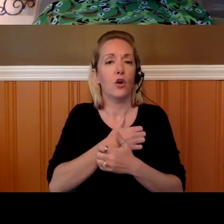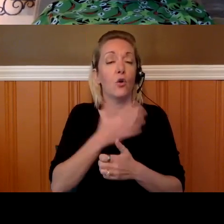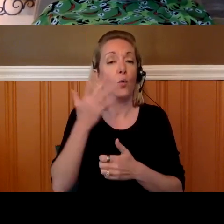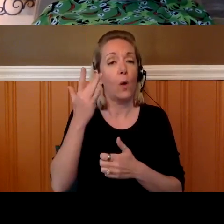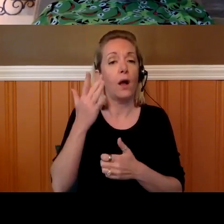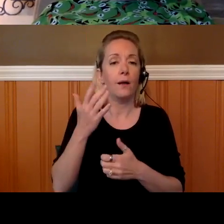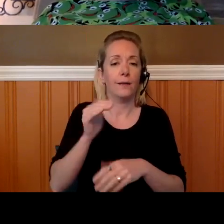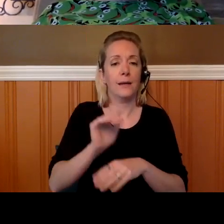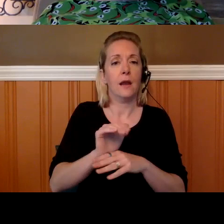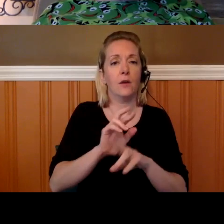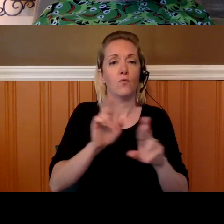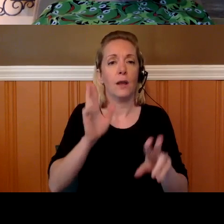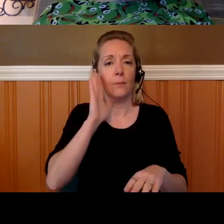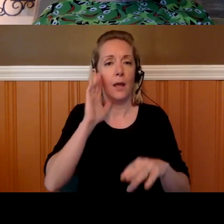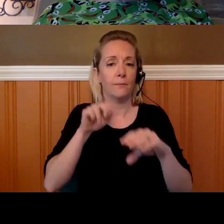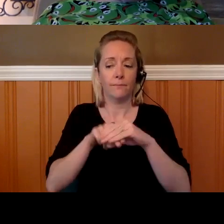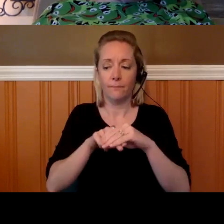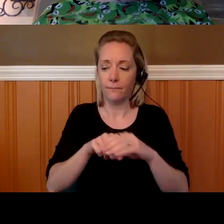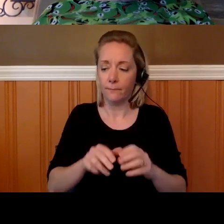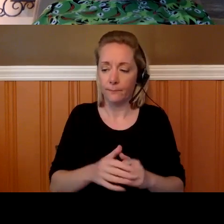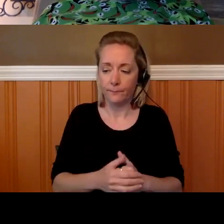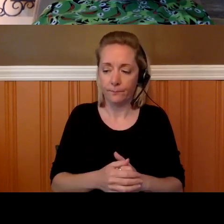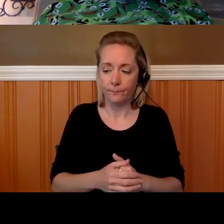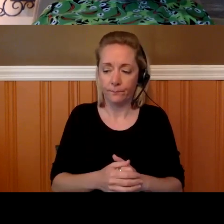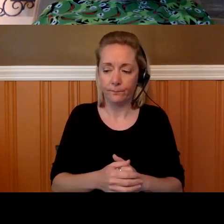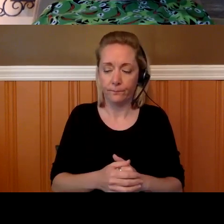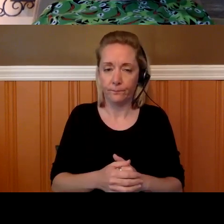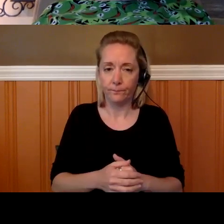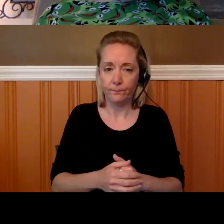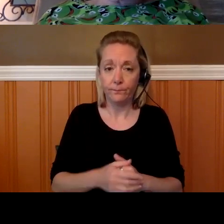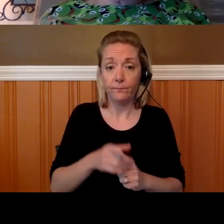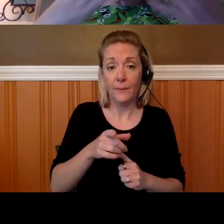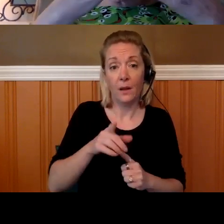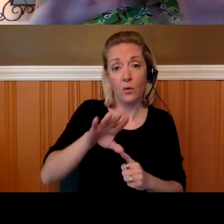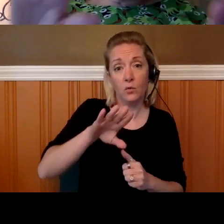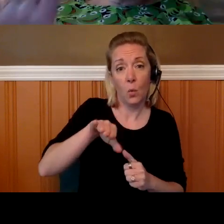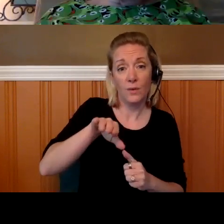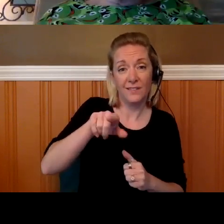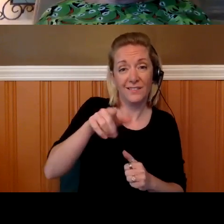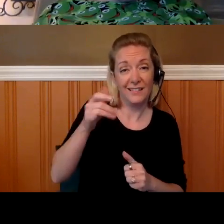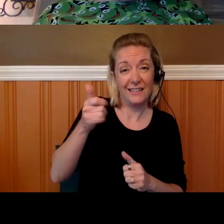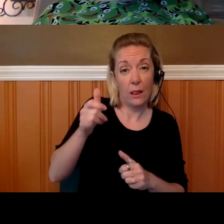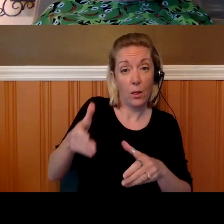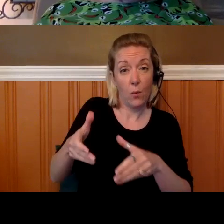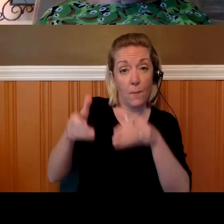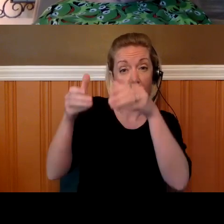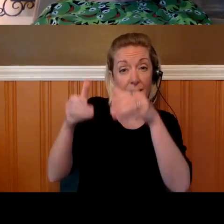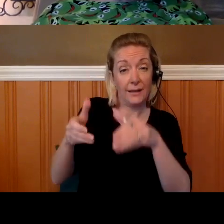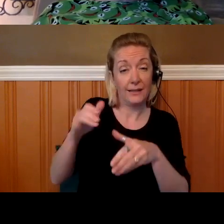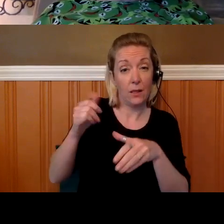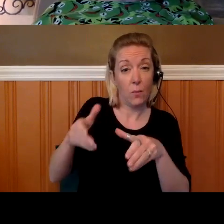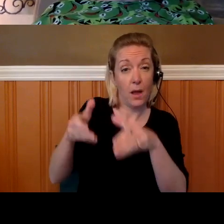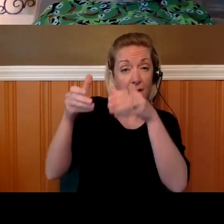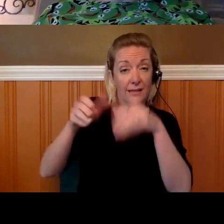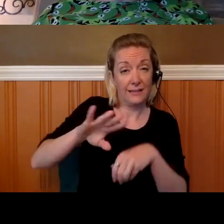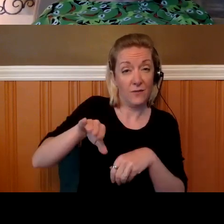to the side, if you look carefully, there is a yellow bucket, which was the all done bucket. You can see halfway see the picture that's on the